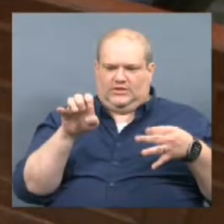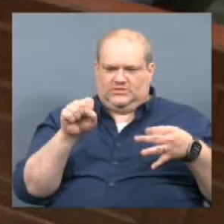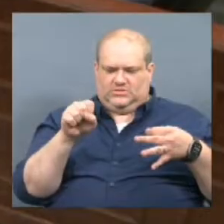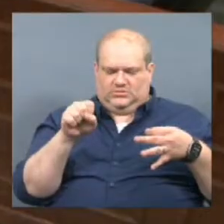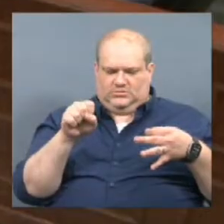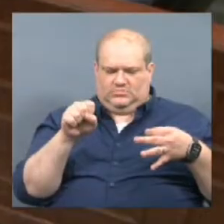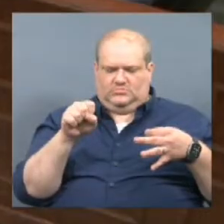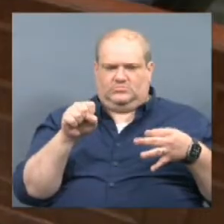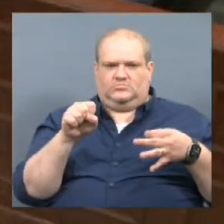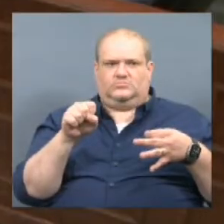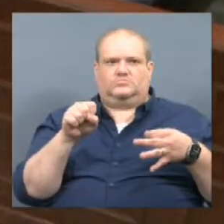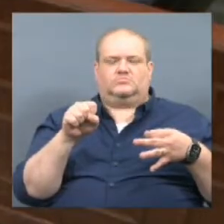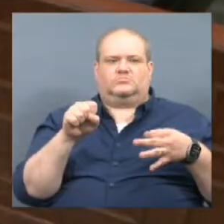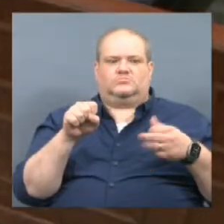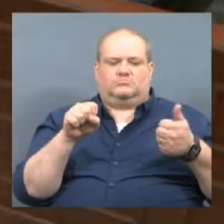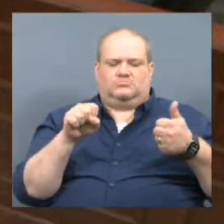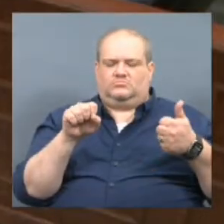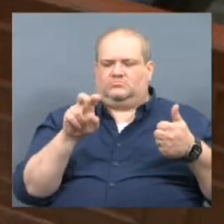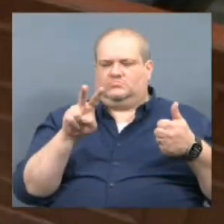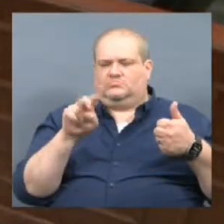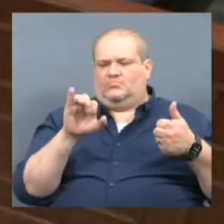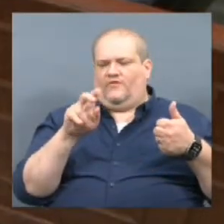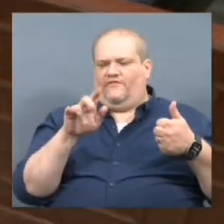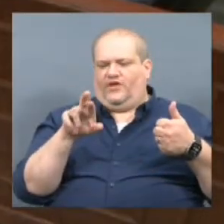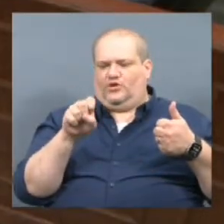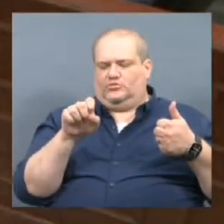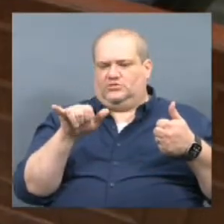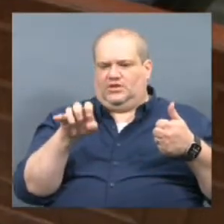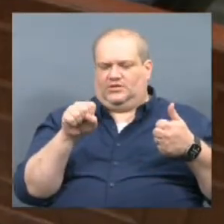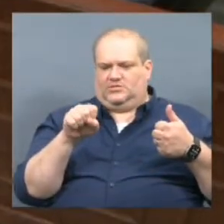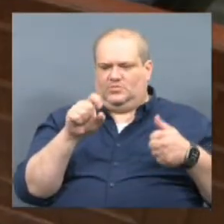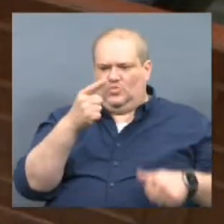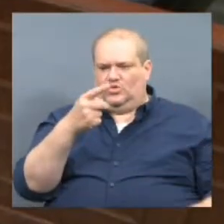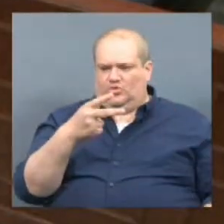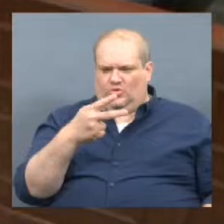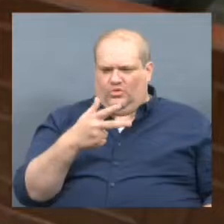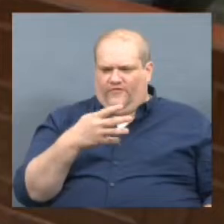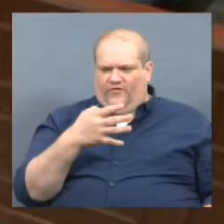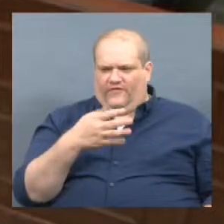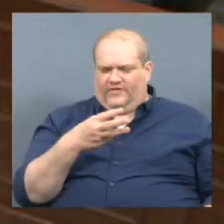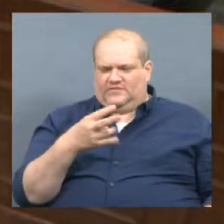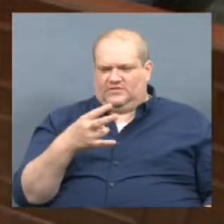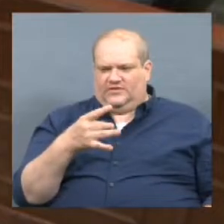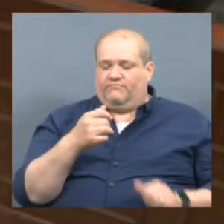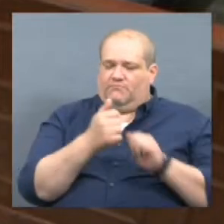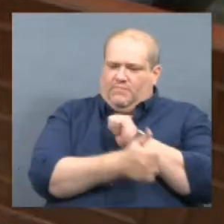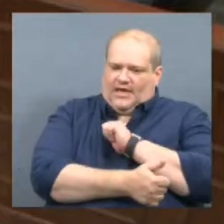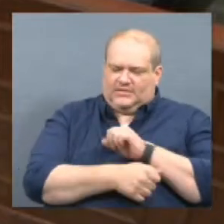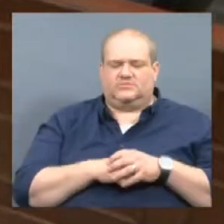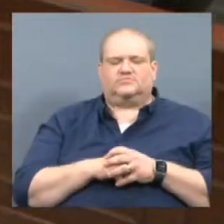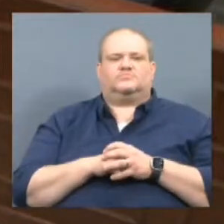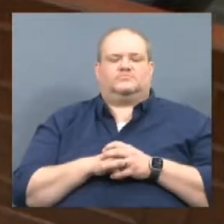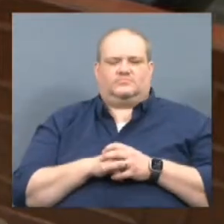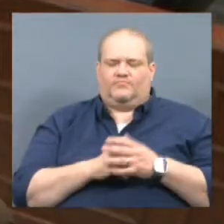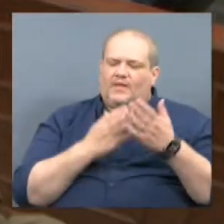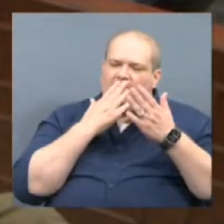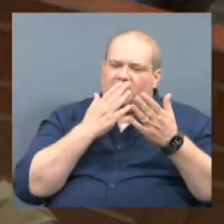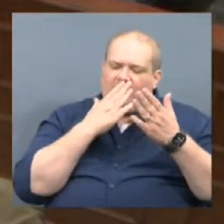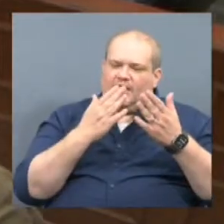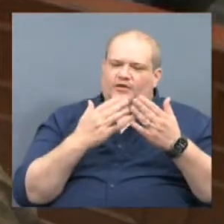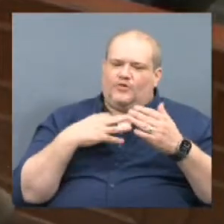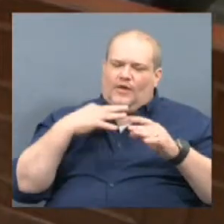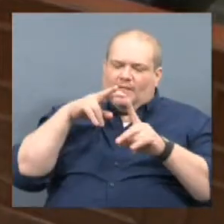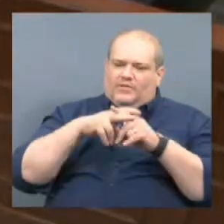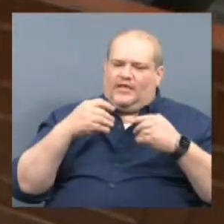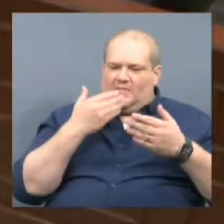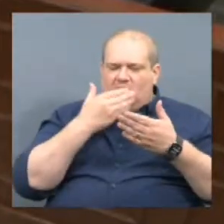Yes. Vickers? Yes. 1, 2, 3, 4, 5, 6, 7. Motion passes. Thank you, applicants. Thank